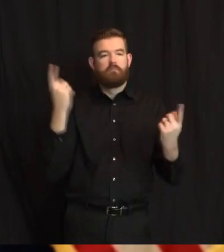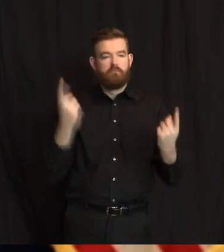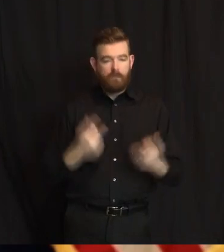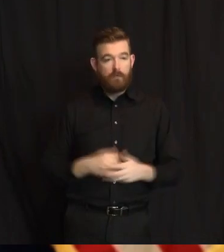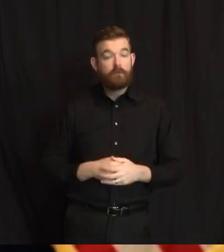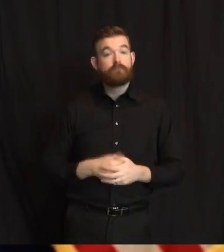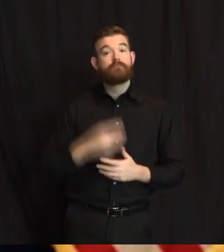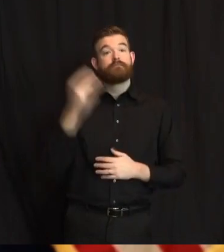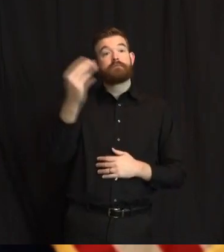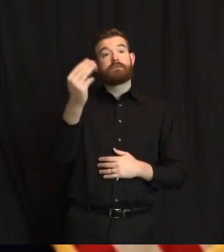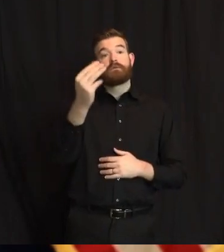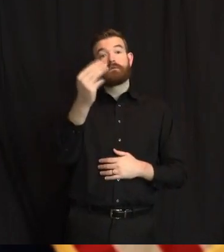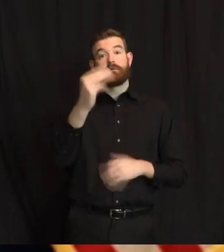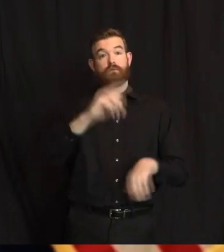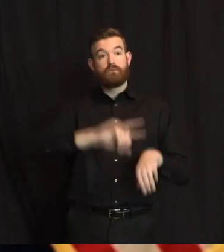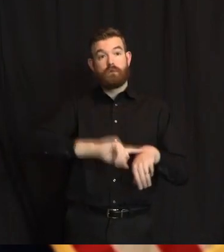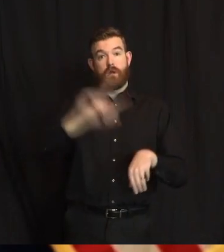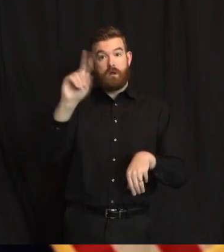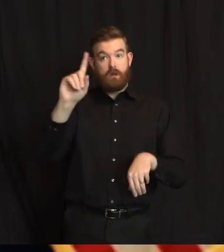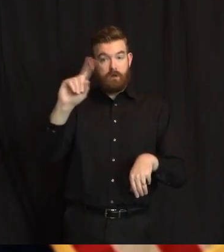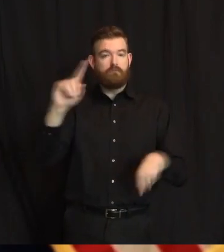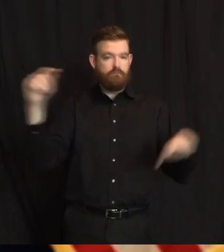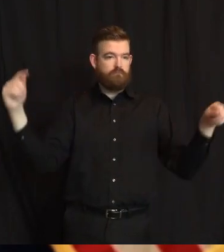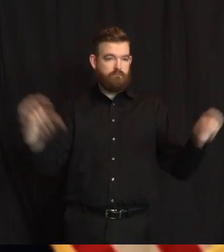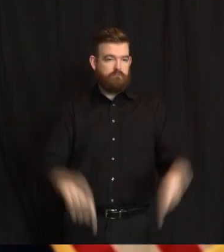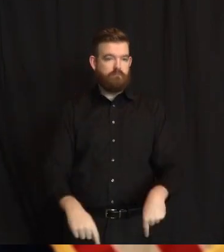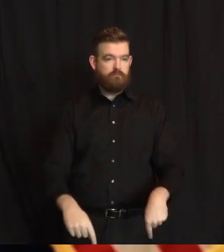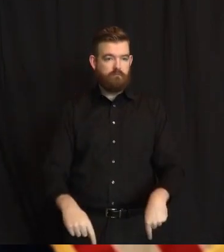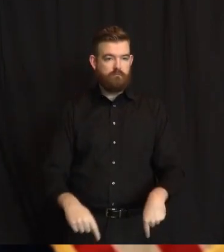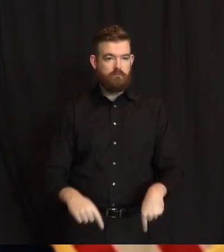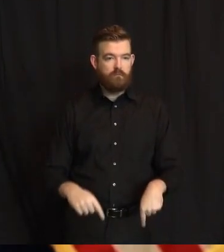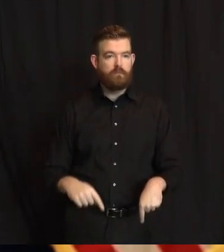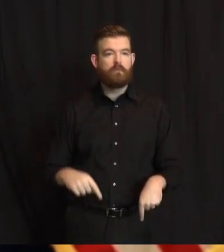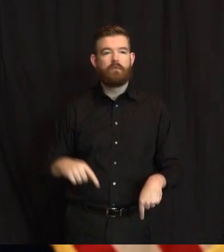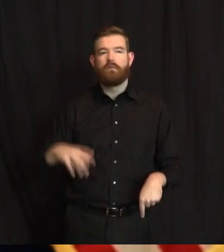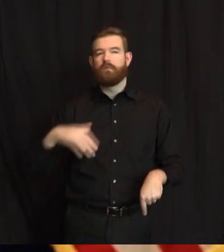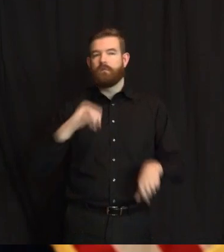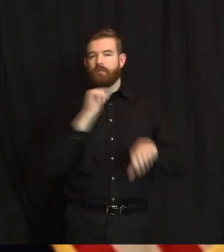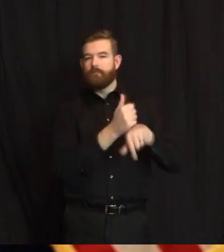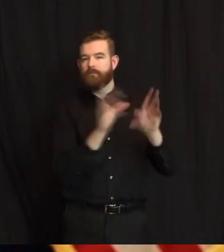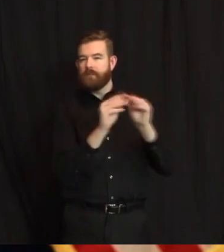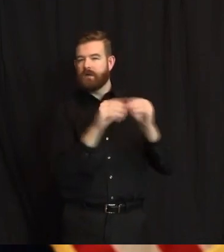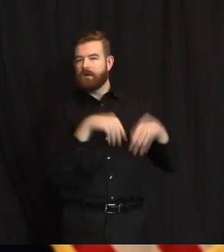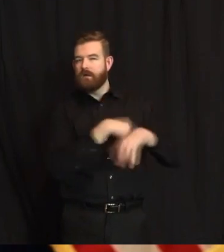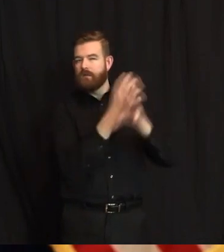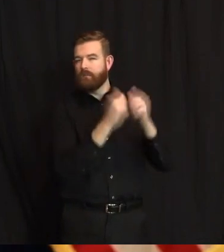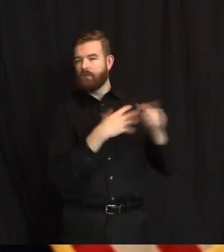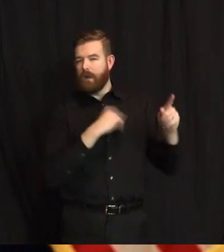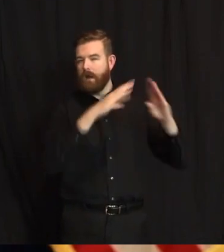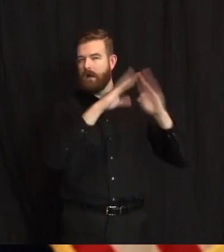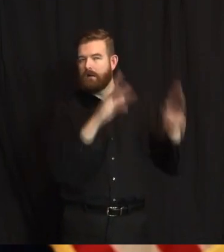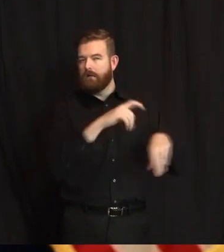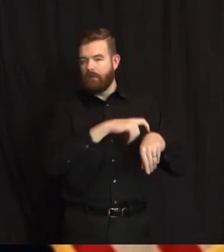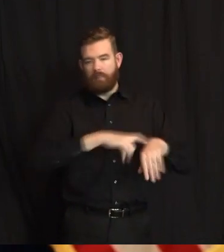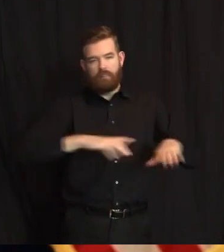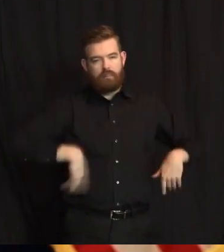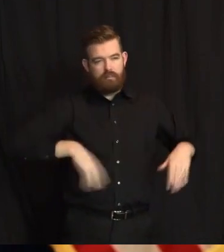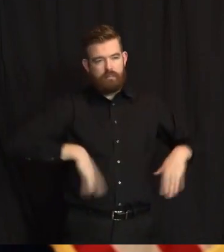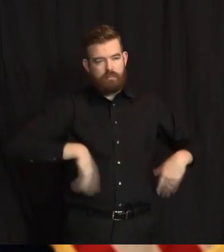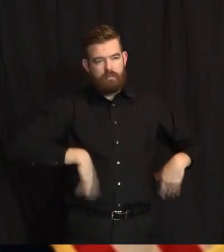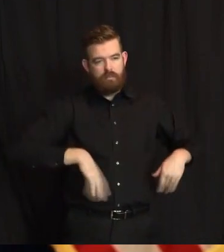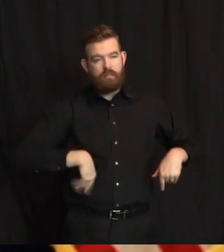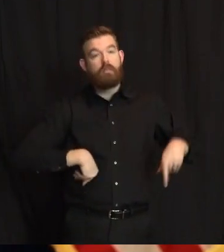VTC schedule at this point. But if that does come to pass, we may shift our time on Monday. So please bear with us. But again, tomorrow, 1